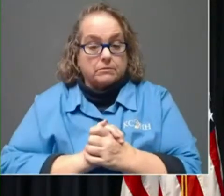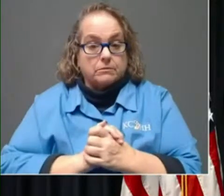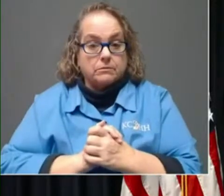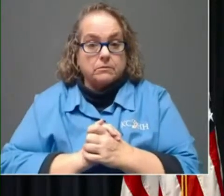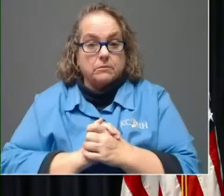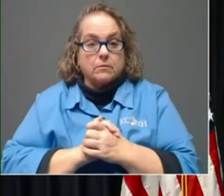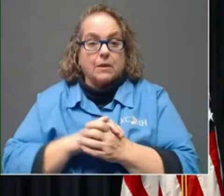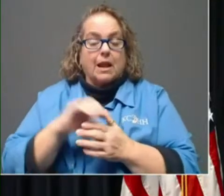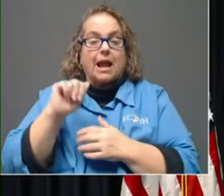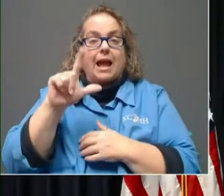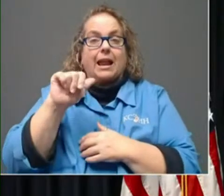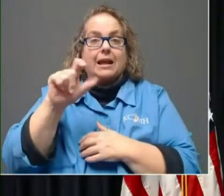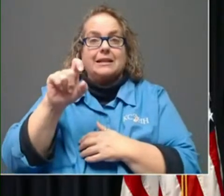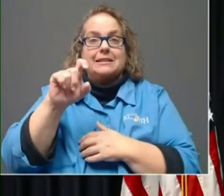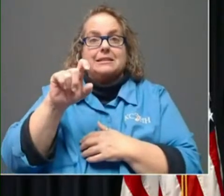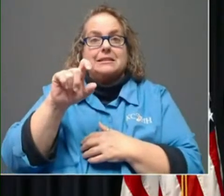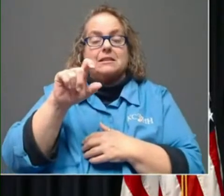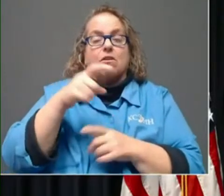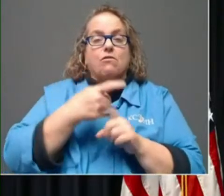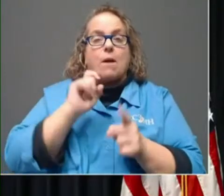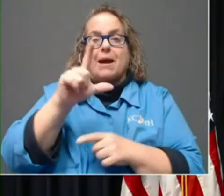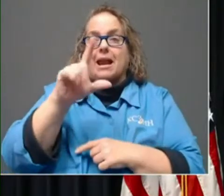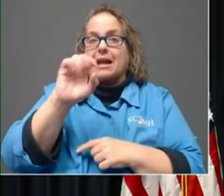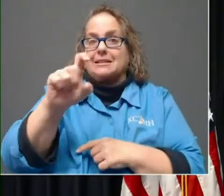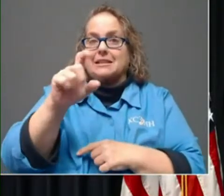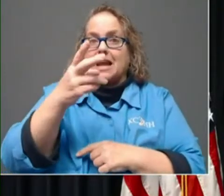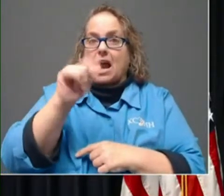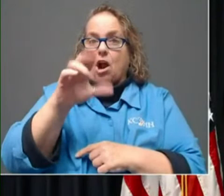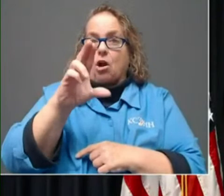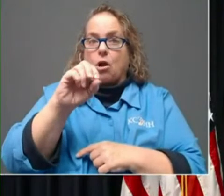Alex Akisto from Lexington Herald Leader.